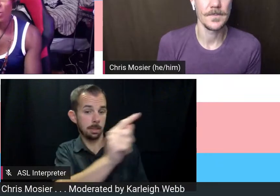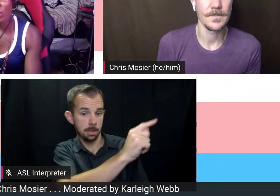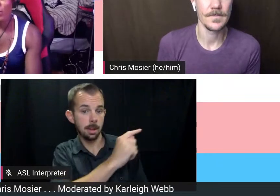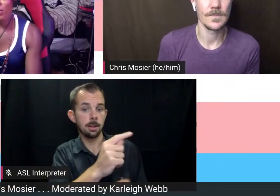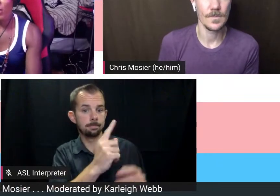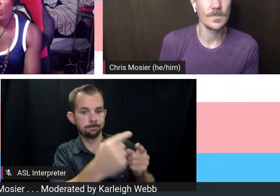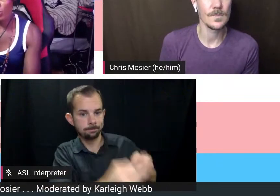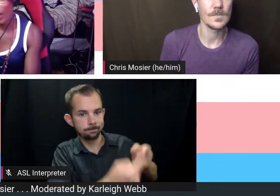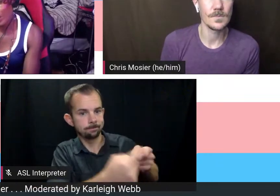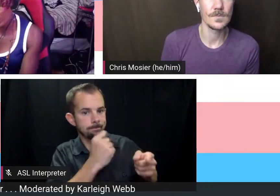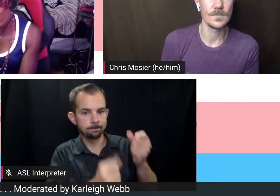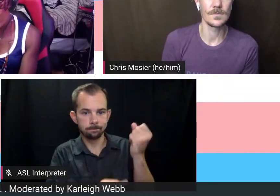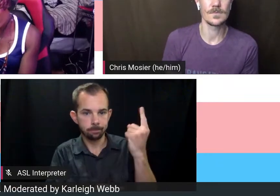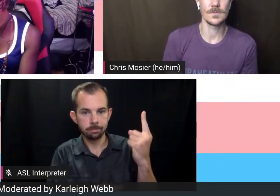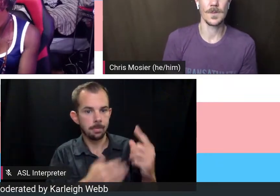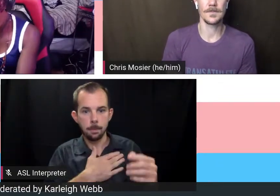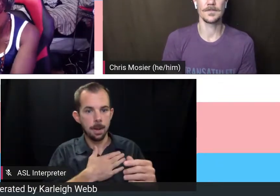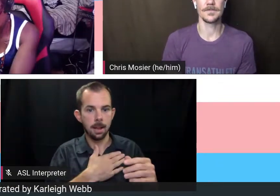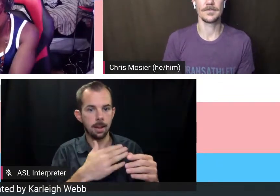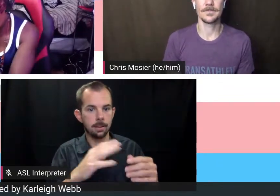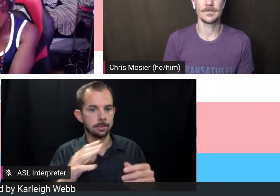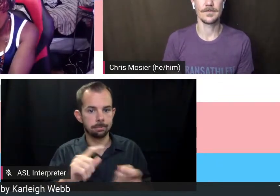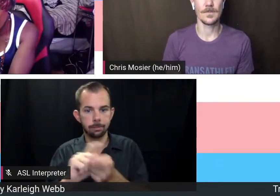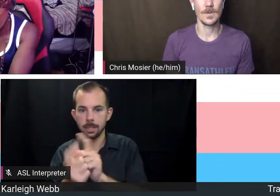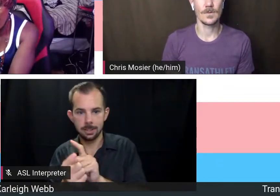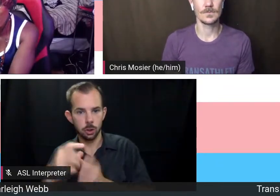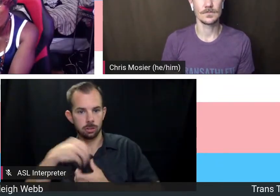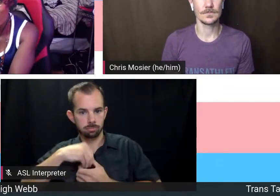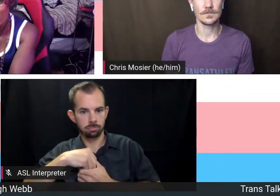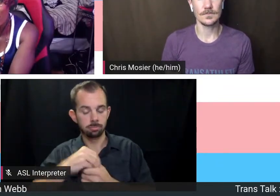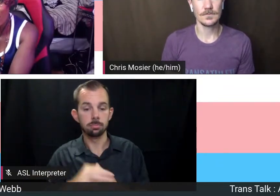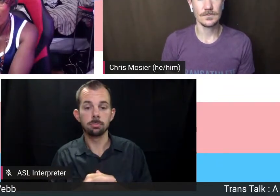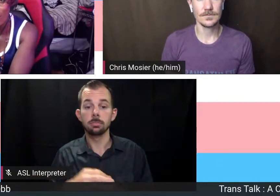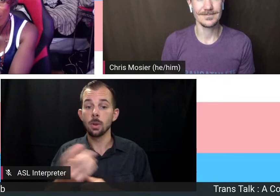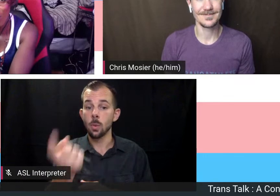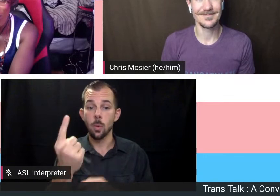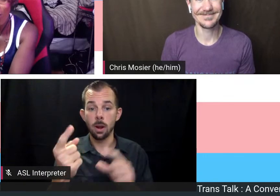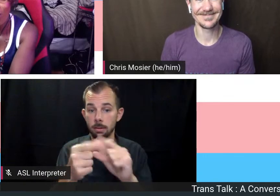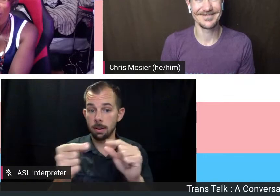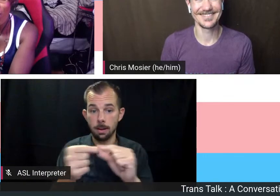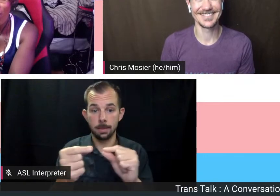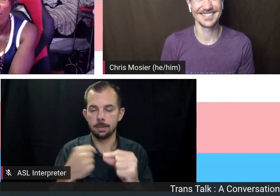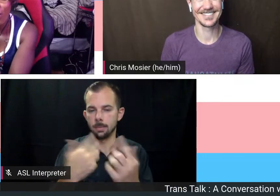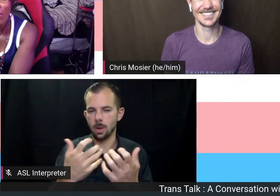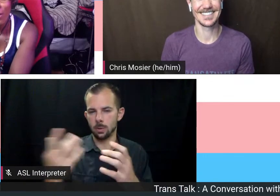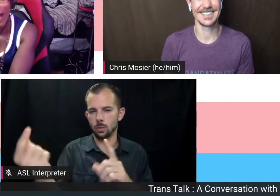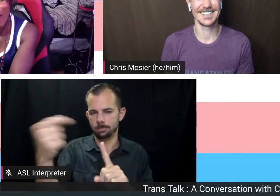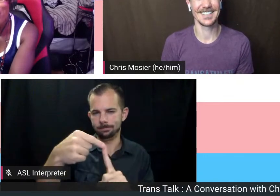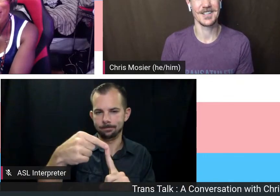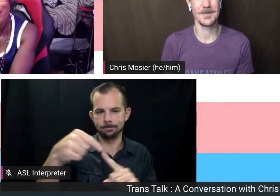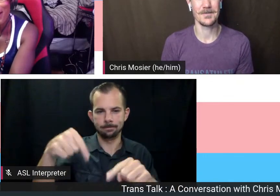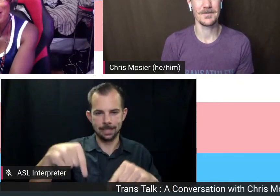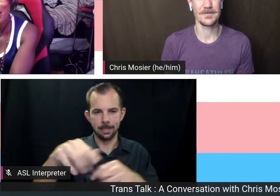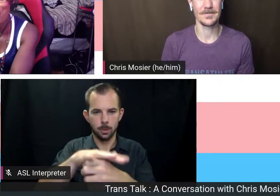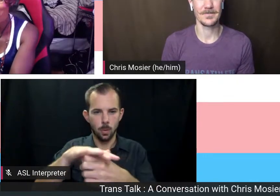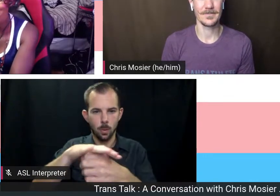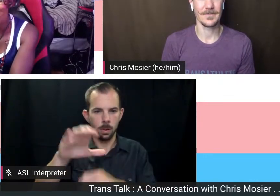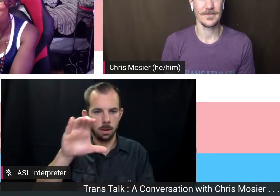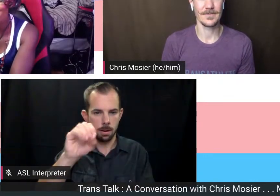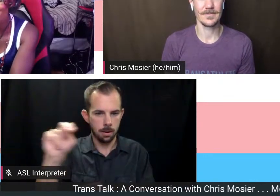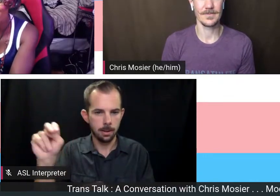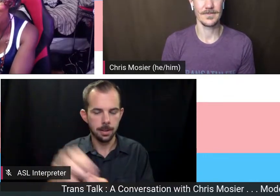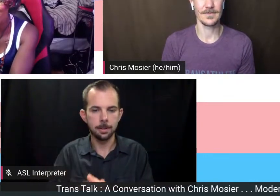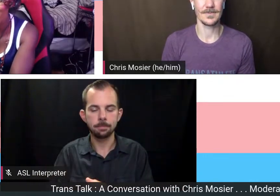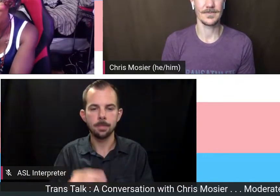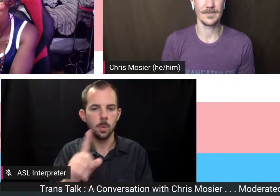to another subject, though, is right here in Connecticut, and a pet peeve of mine are, how did Connecticut girls